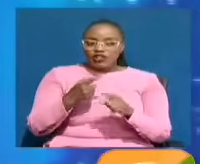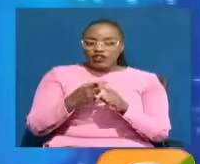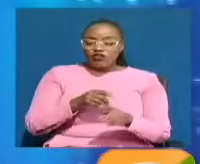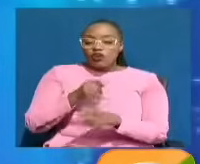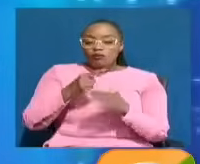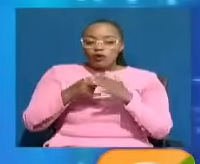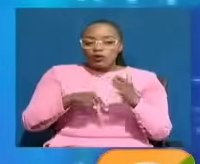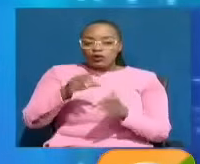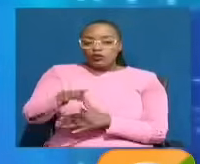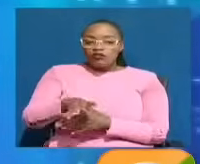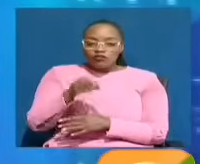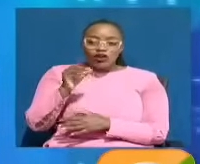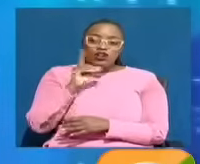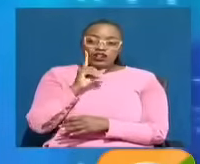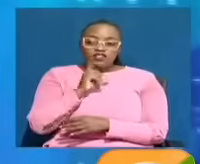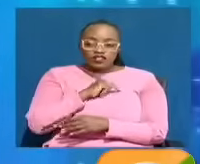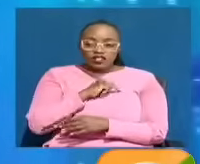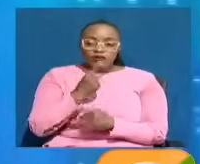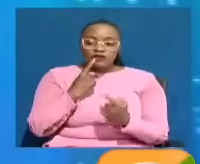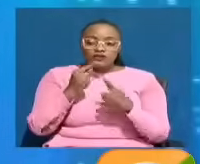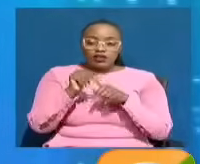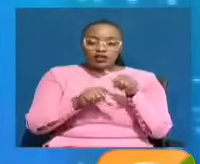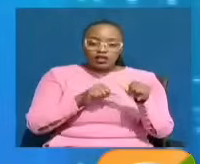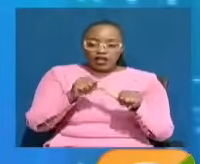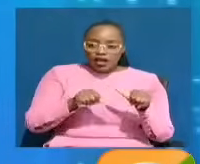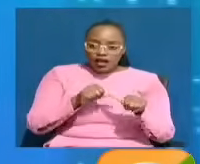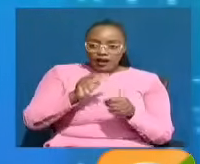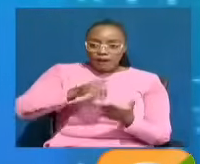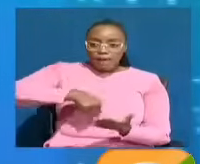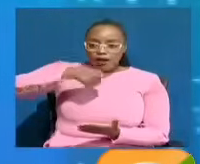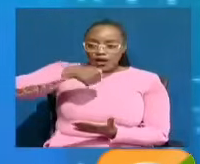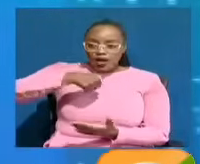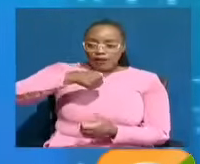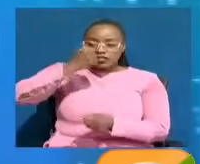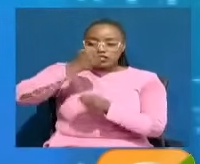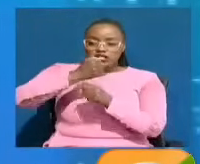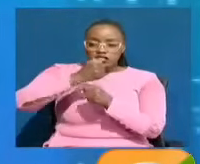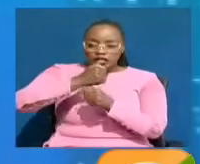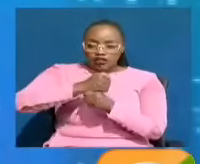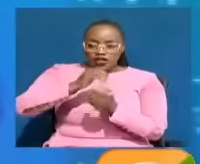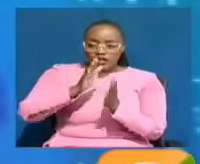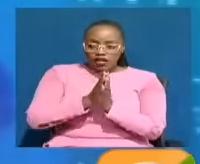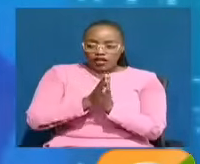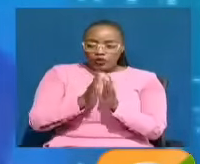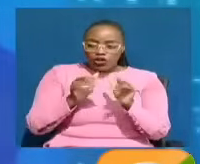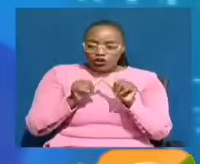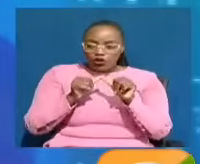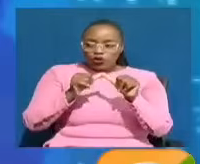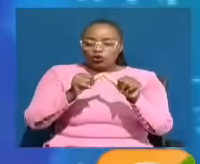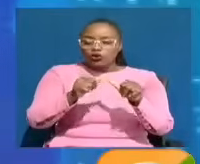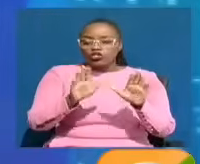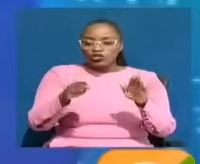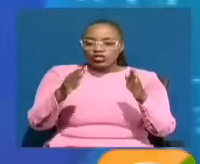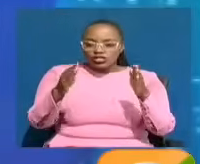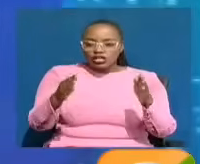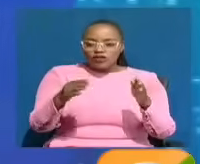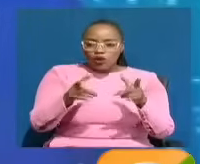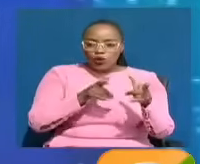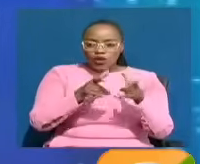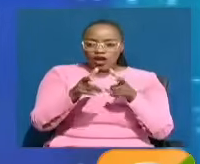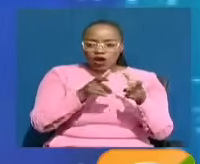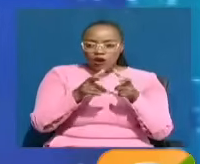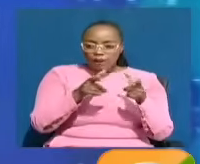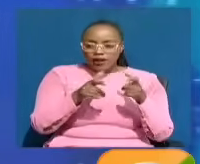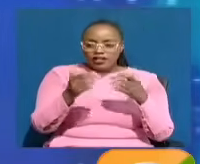what we discussed initially when we were thinking about a budget that we would work on, and we were not able to do it that way, we're operating on